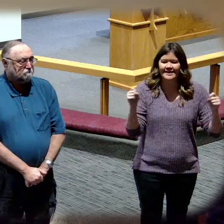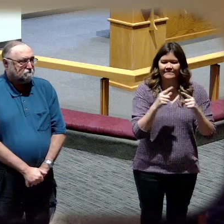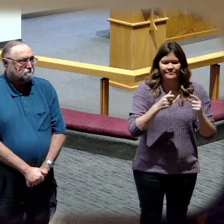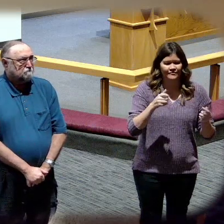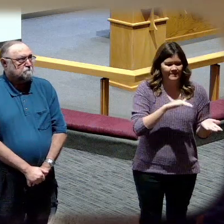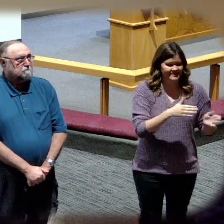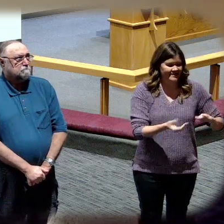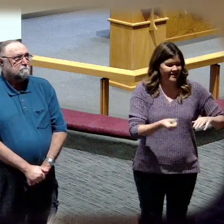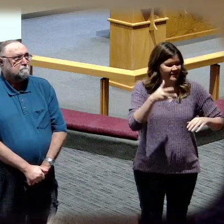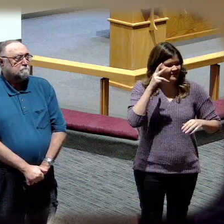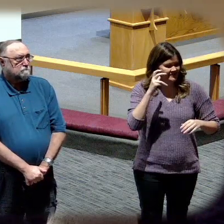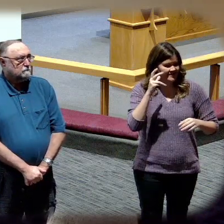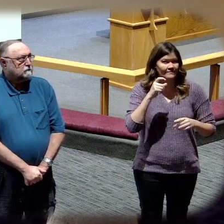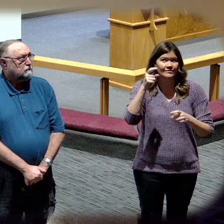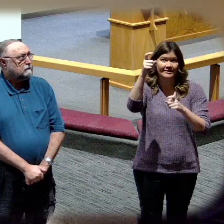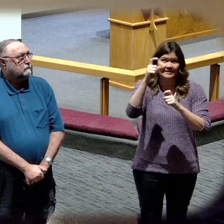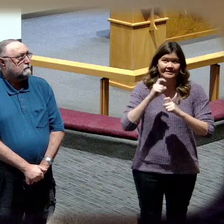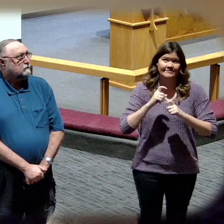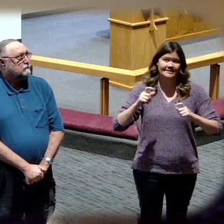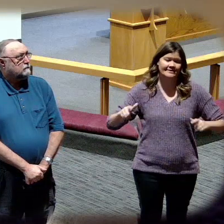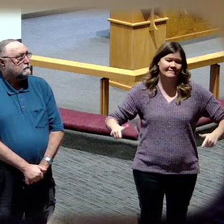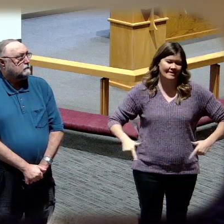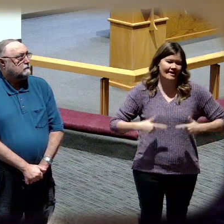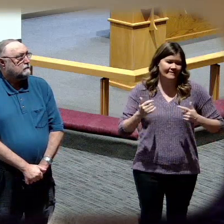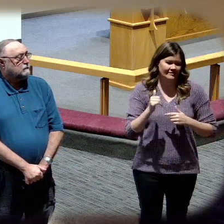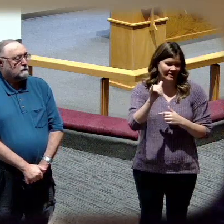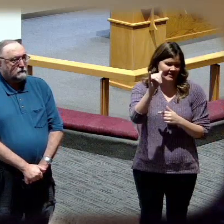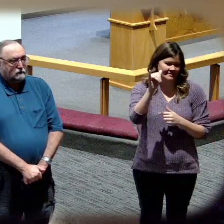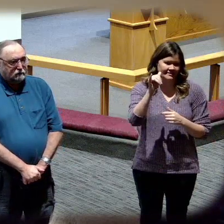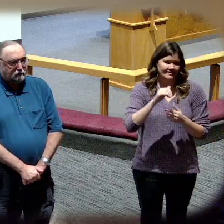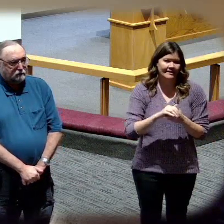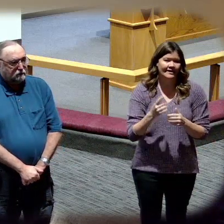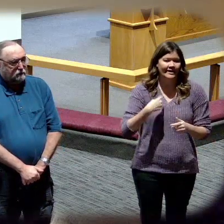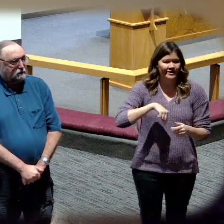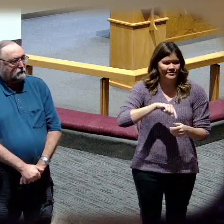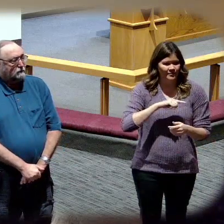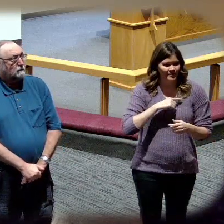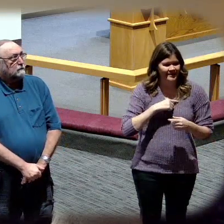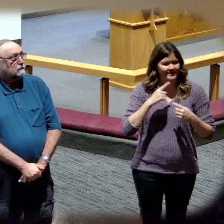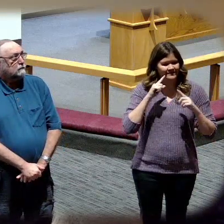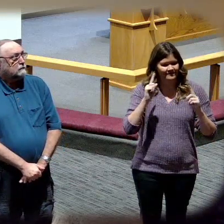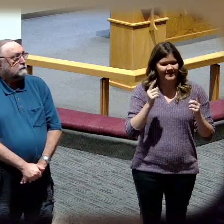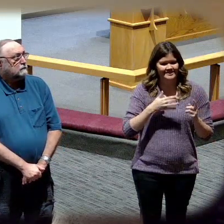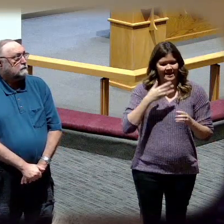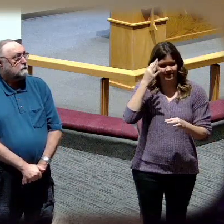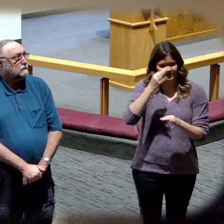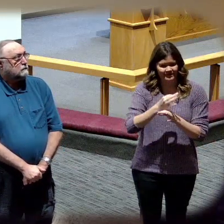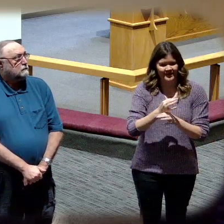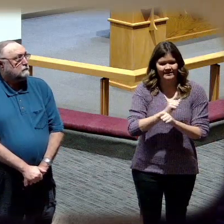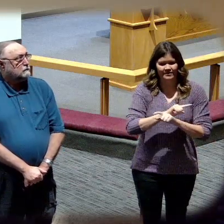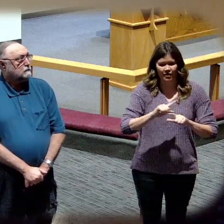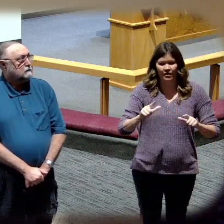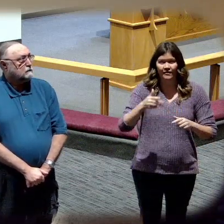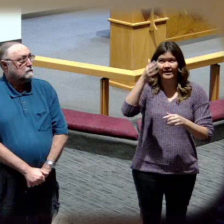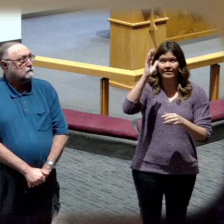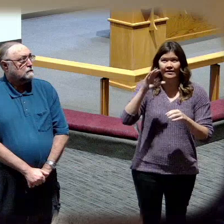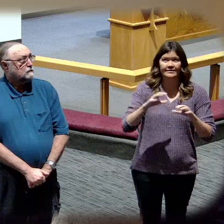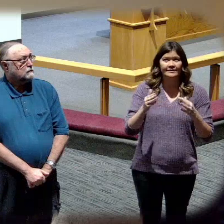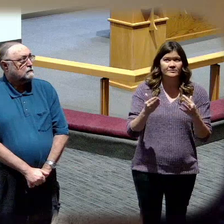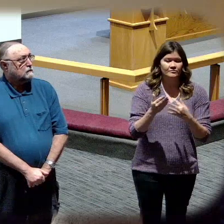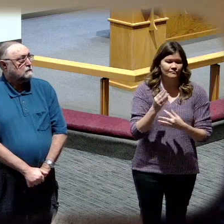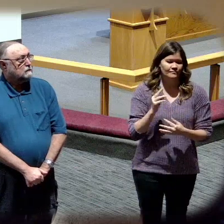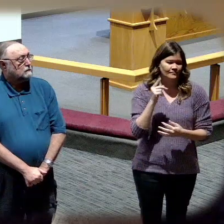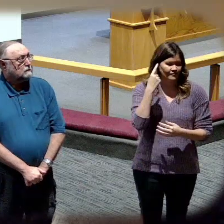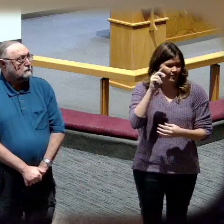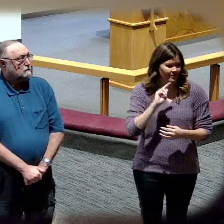eternal life to all who believe this. Let us reaffirm our faith in what God has done for us through holy